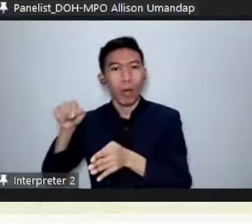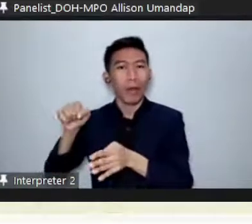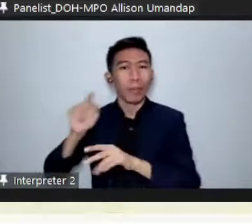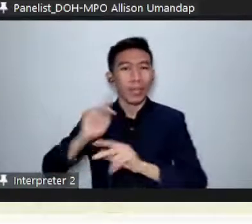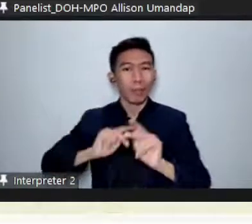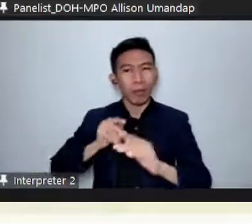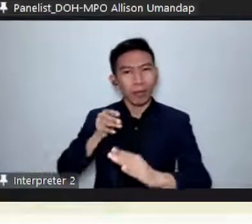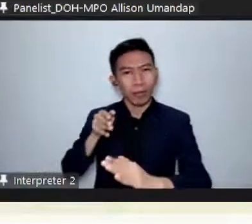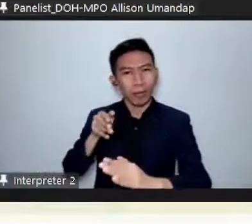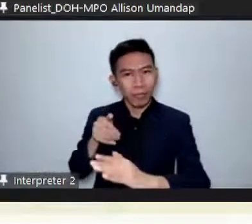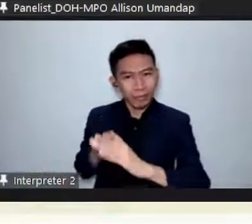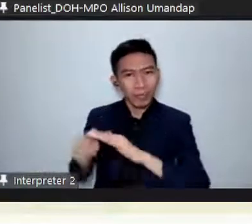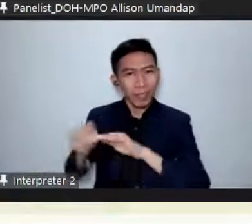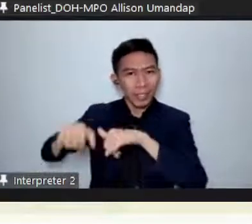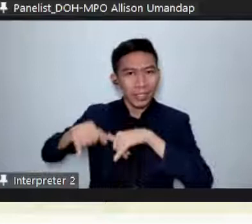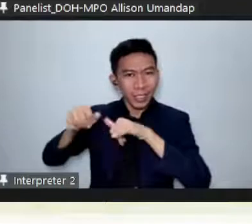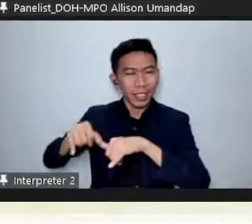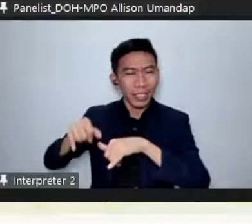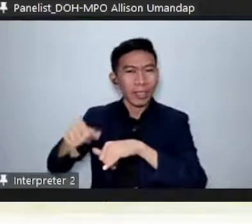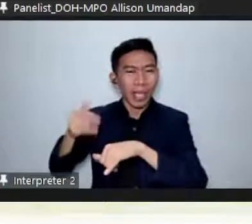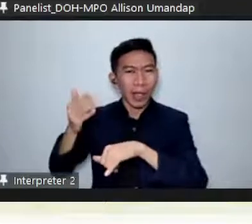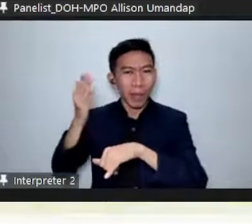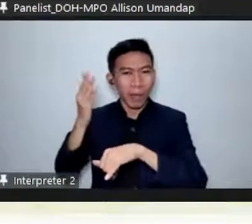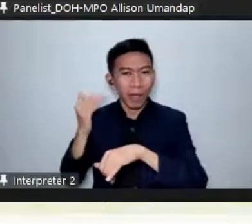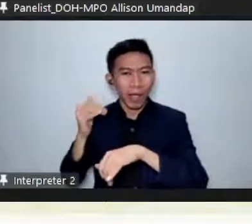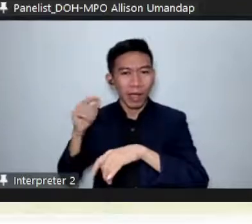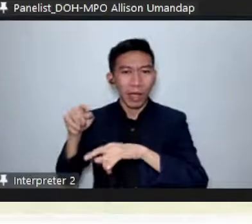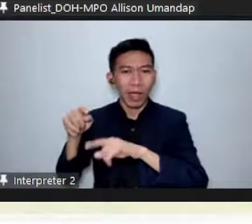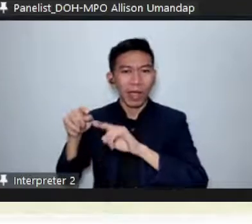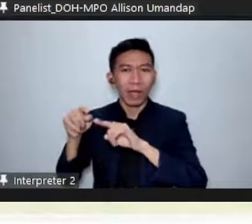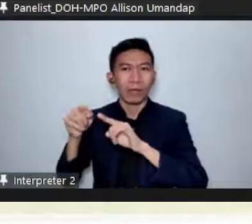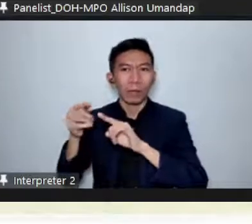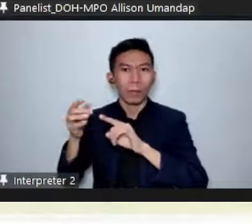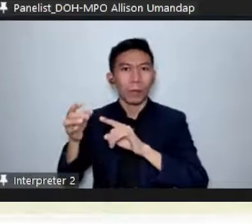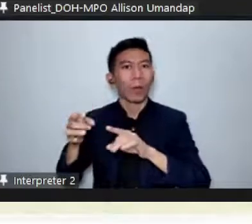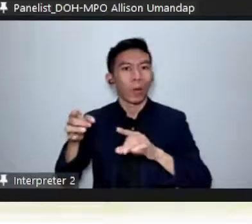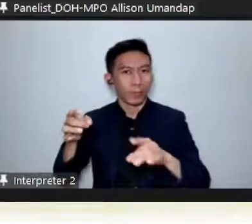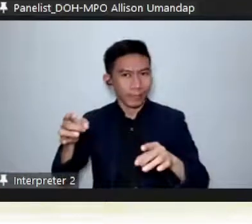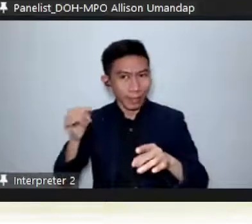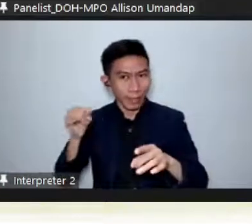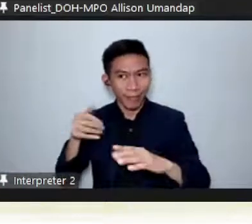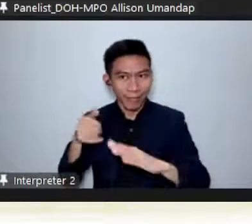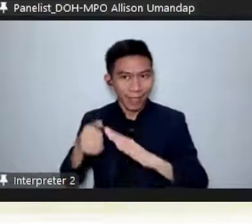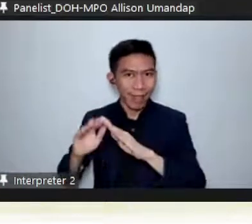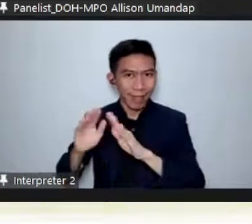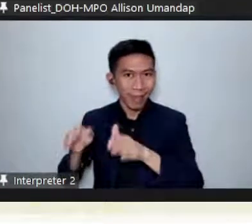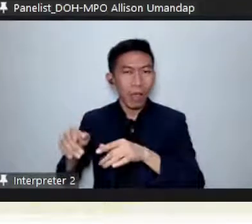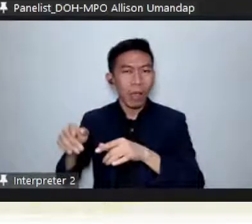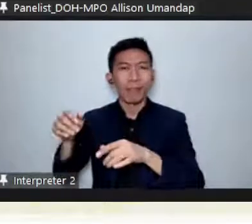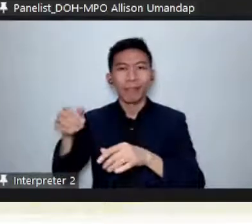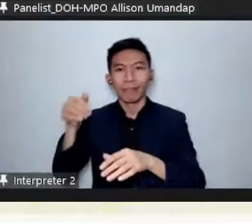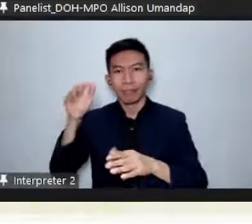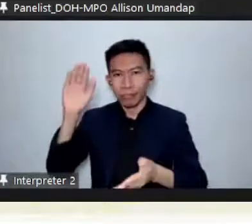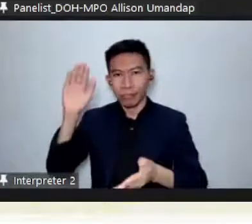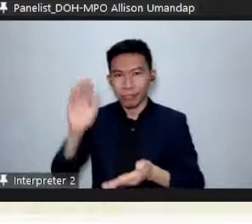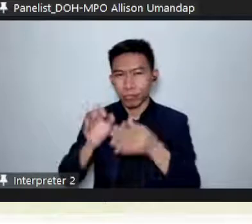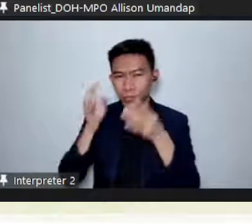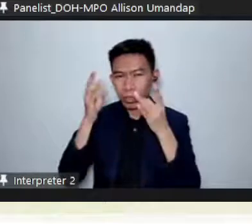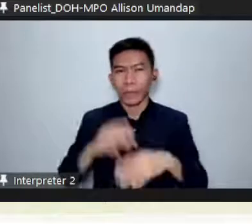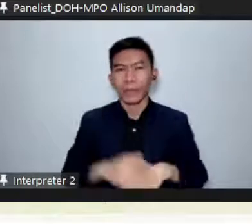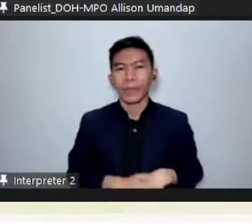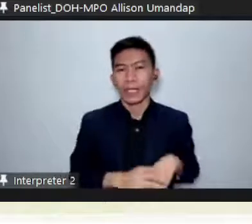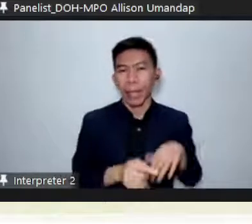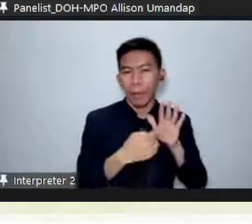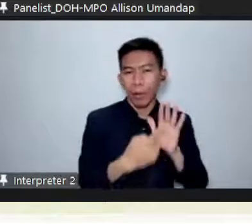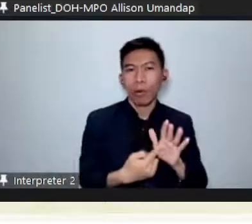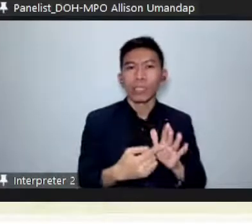for the risk of the people to be significantly reduced. So if we talk about diet and lifestyle risk for